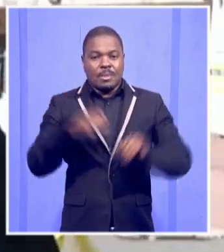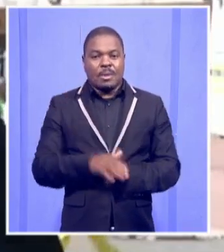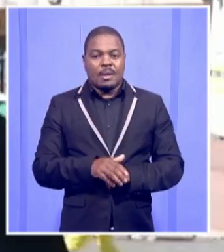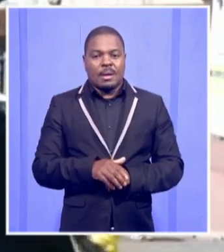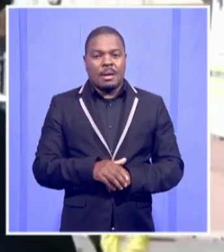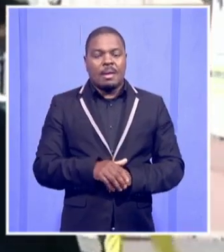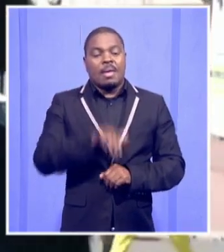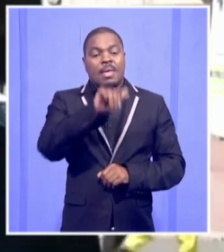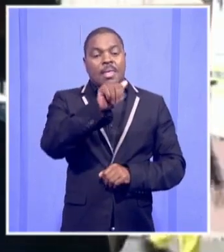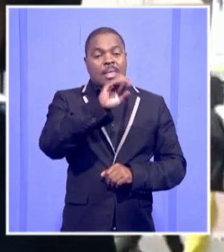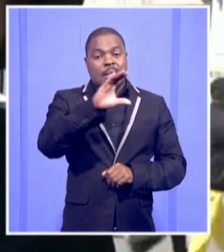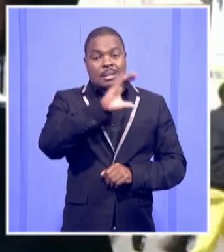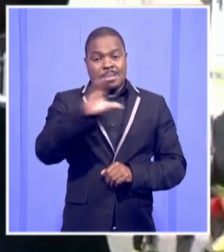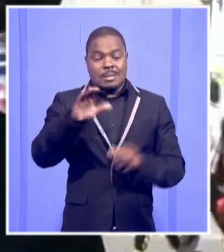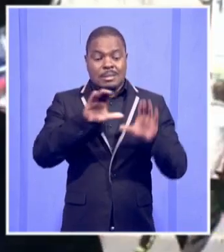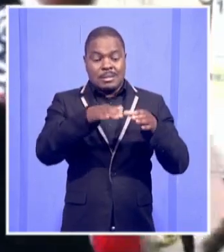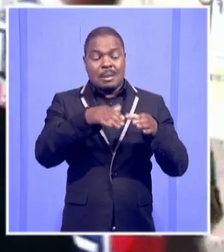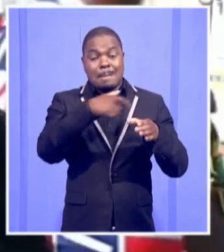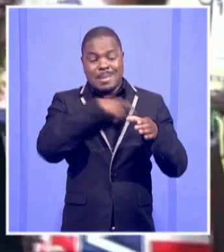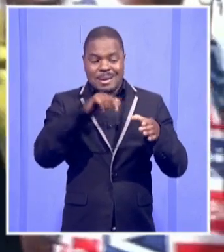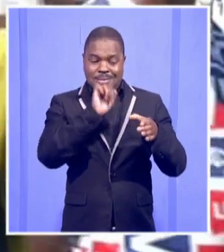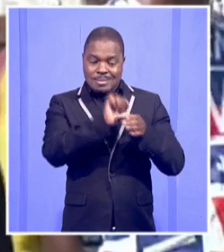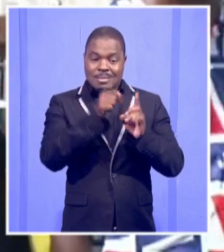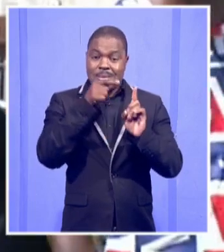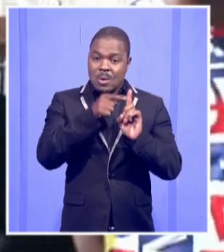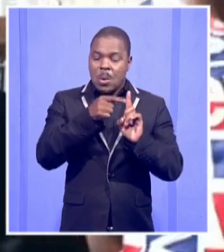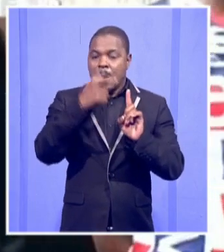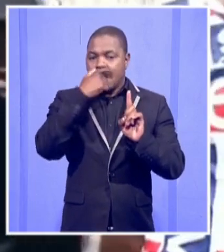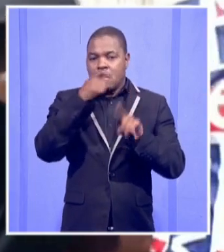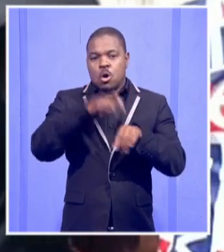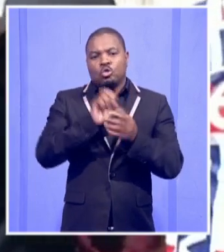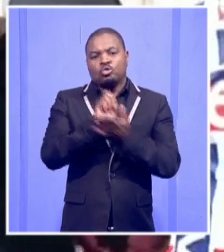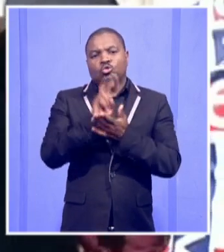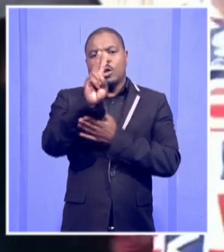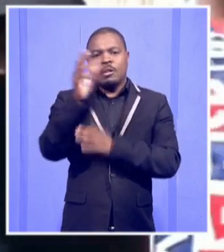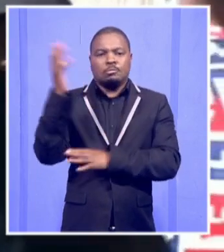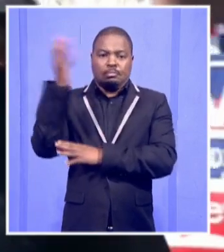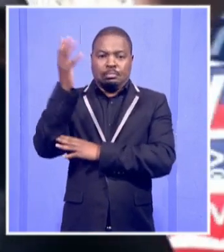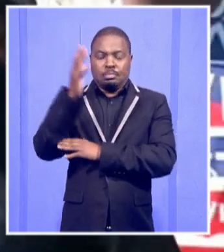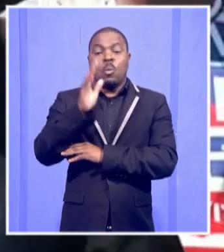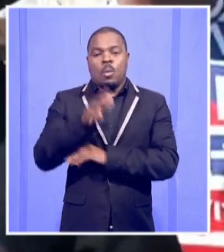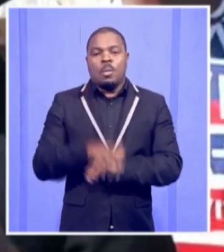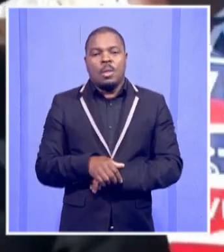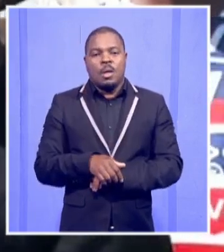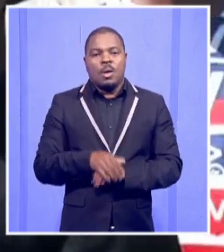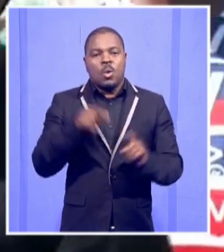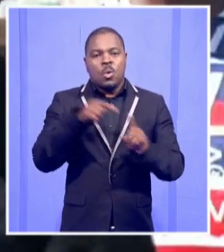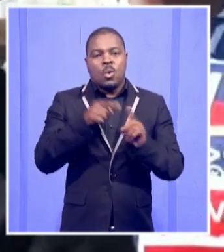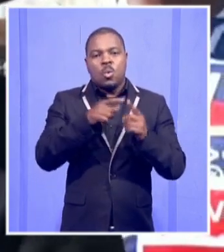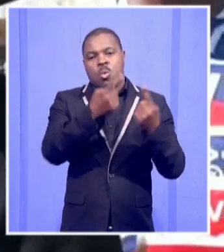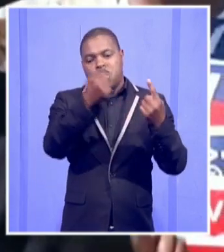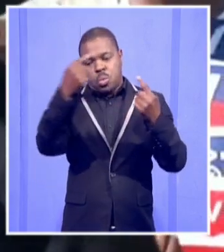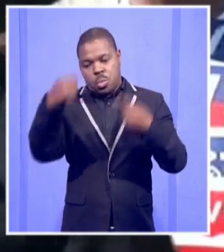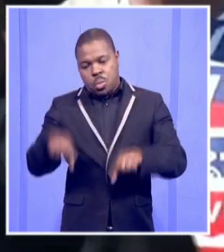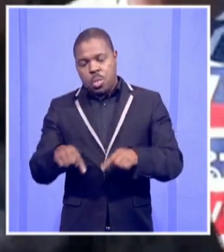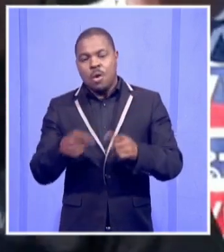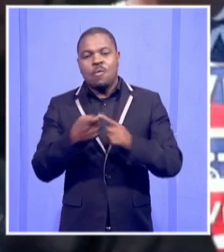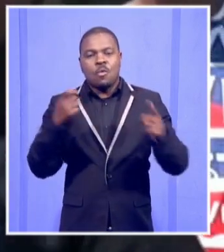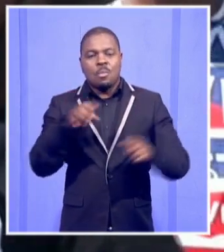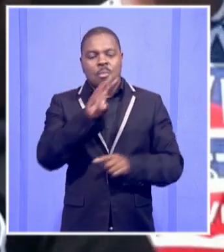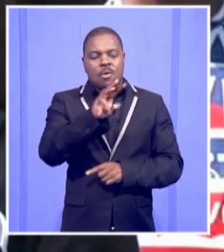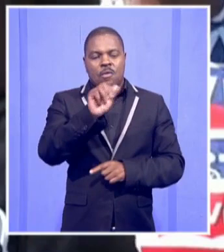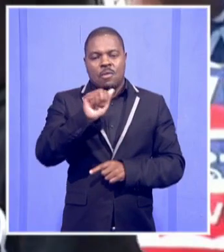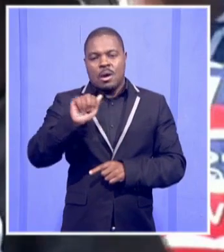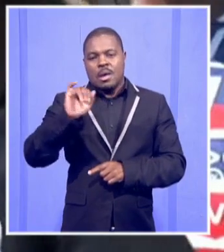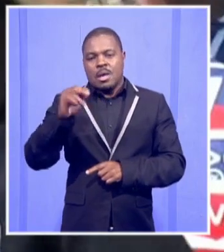President Cyril Ramaphosa is expected to speak at 12 o'clock when he makes his way here from Vaihoek, where